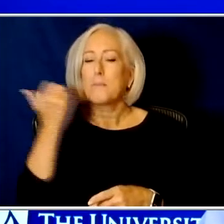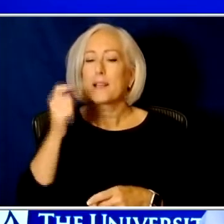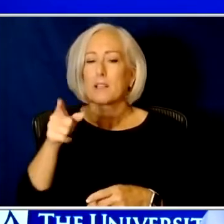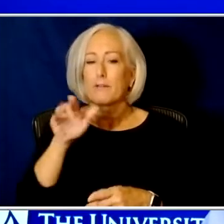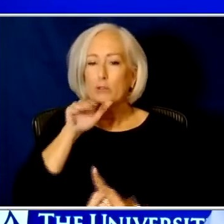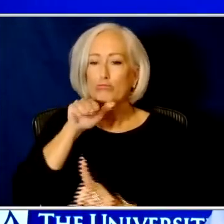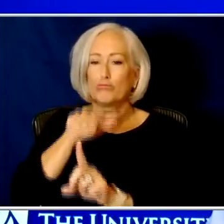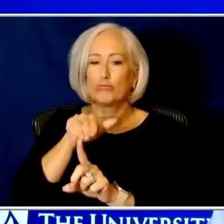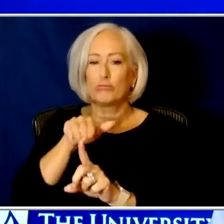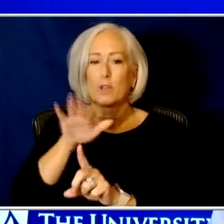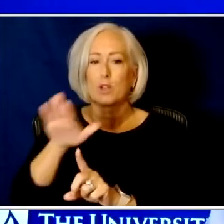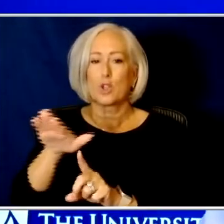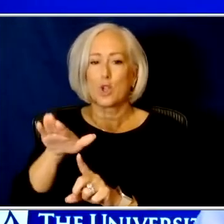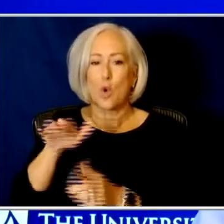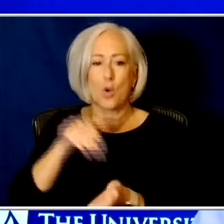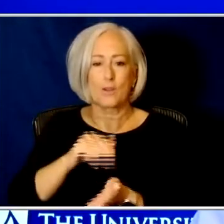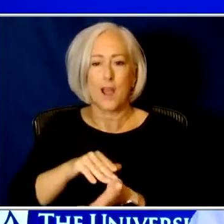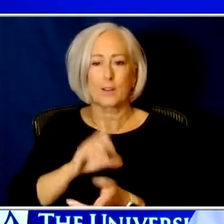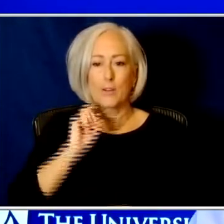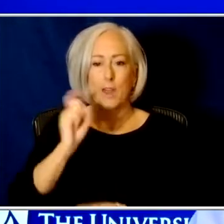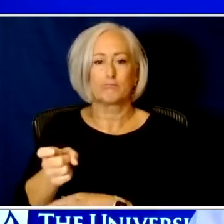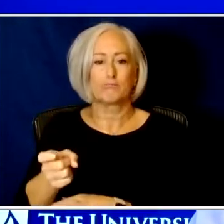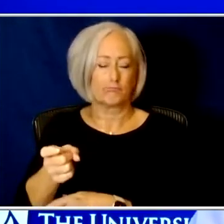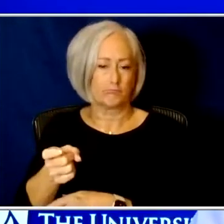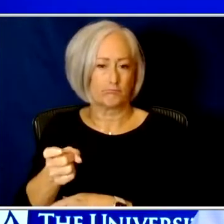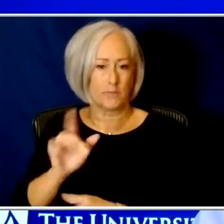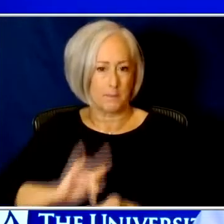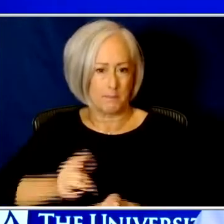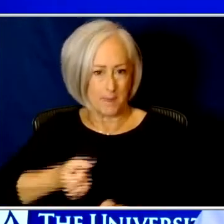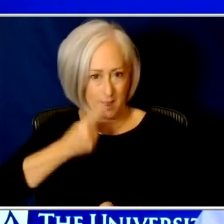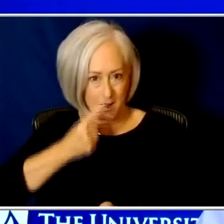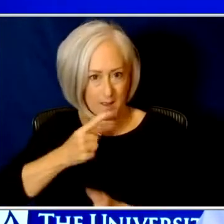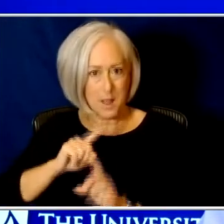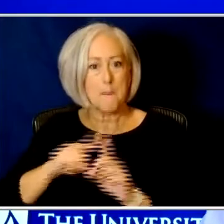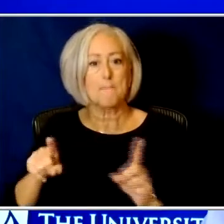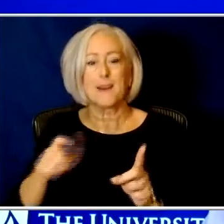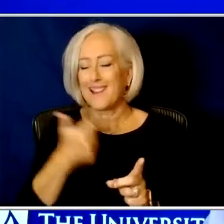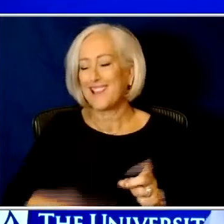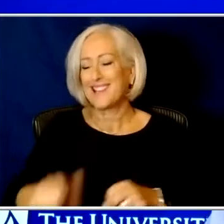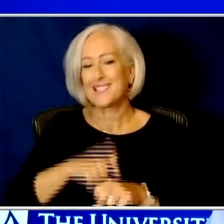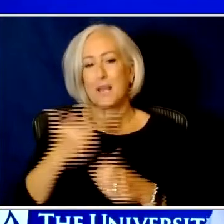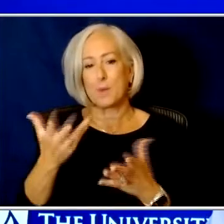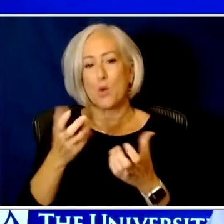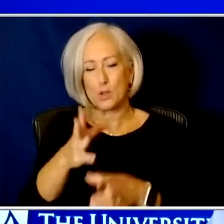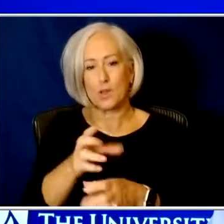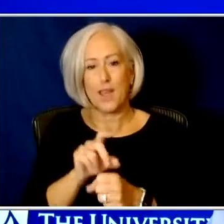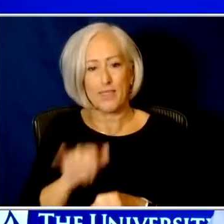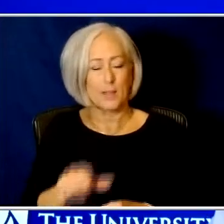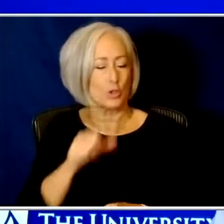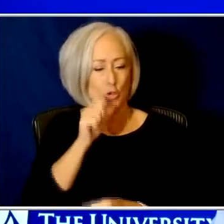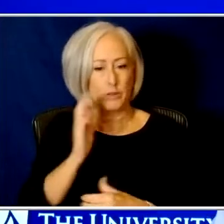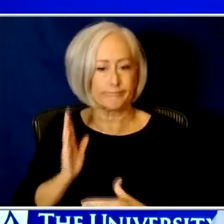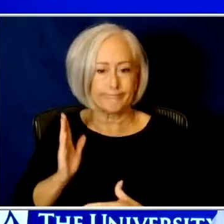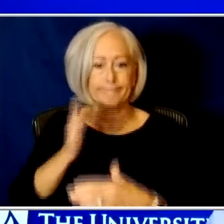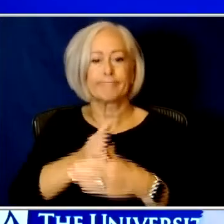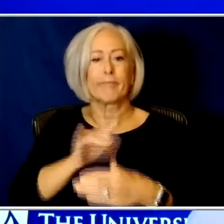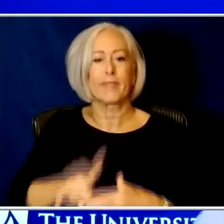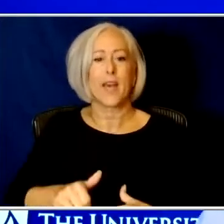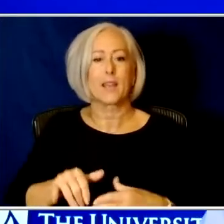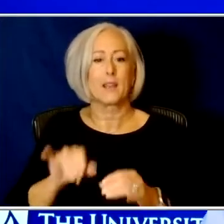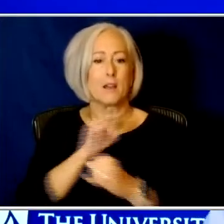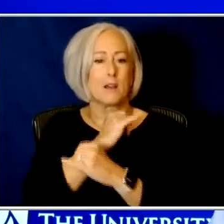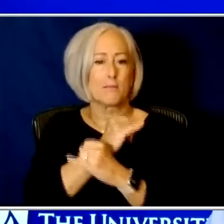today. We haven't fainted yet, and I haven't fallen off the chair yet. Thank Okay, you. Jess. We will keep an eye on you. Okay, so 2 more questions, and they're both to Dr.